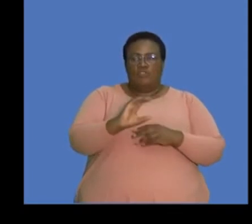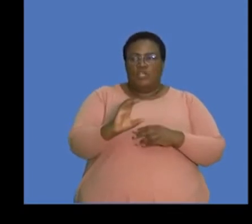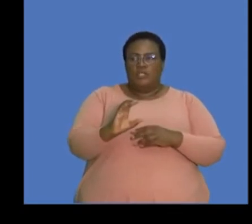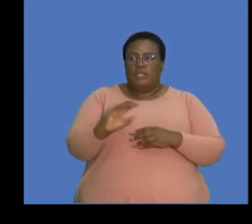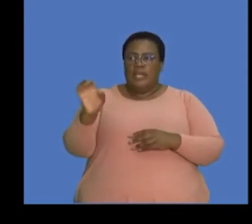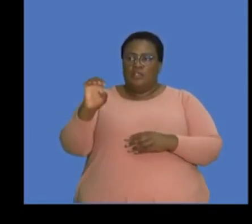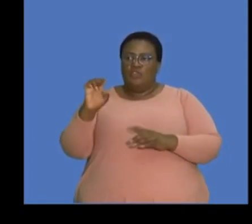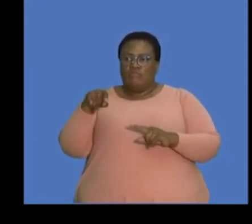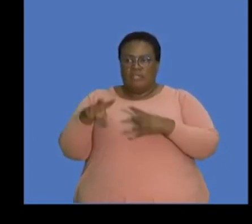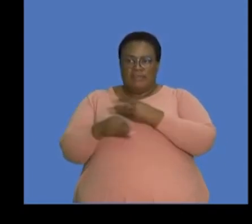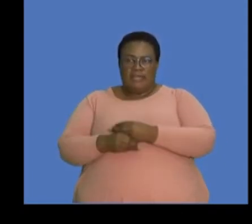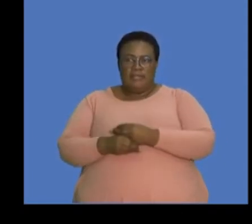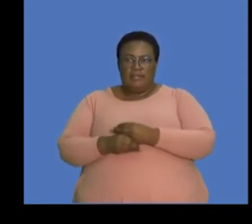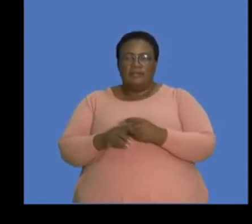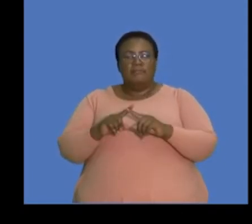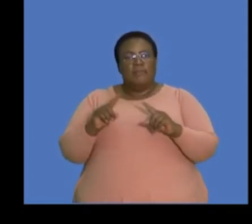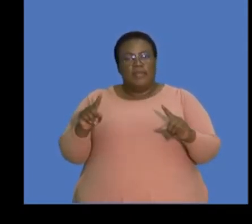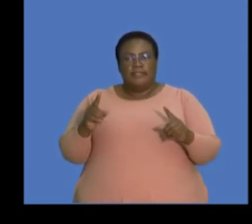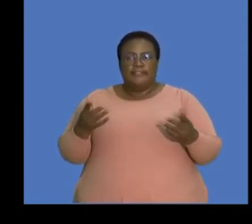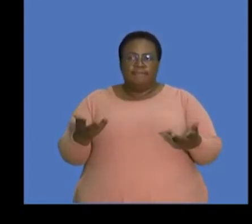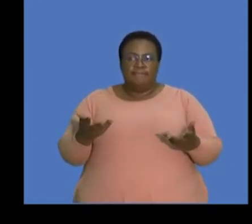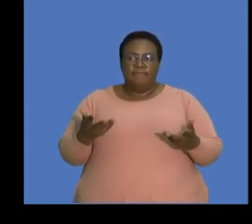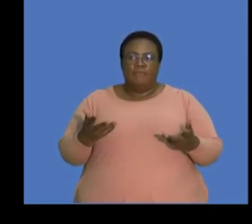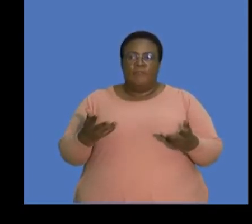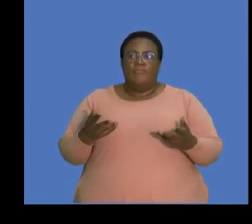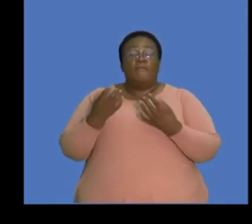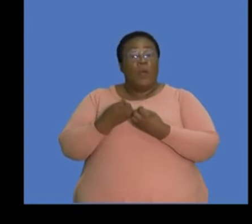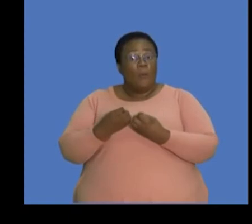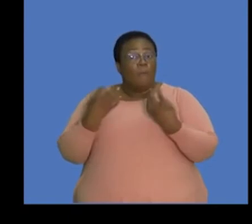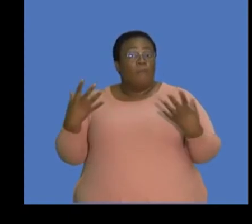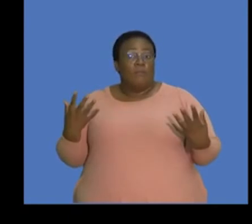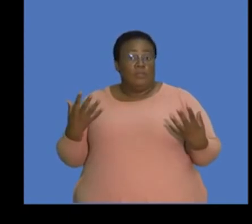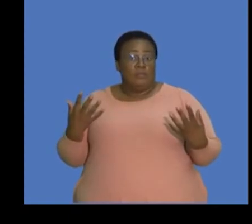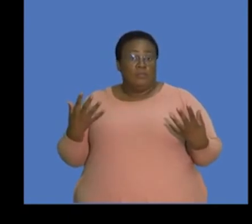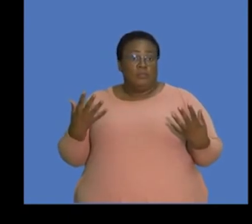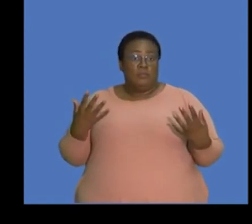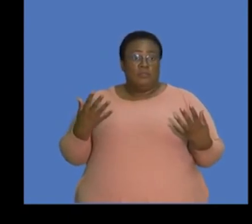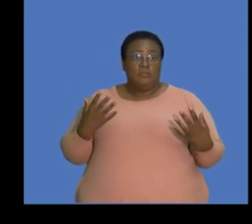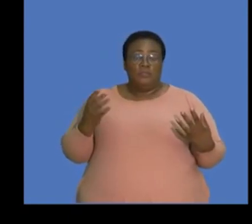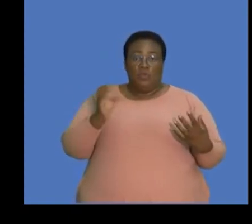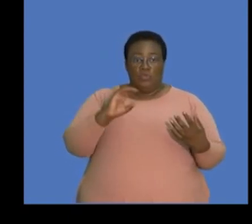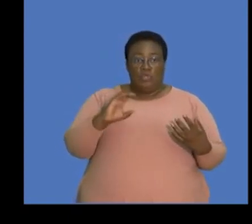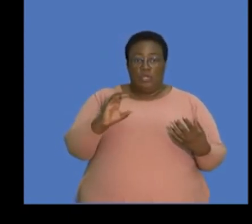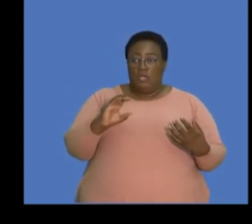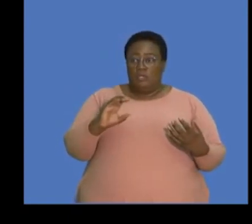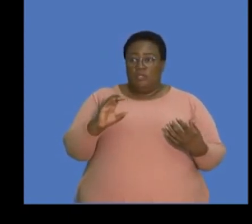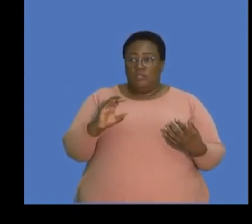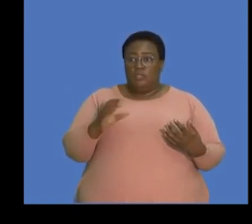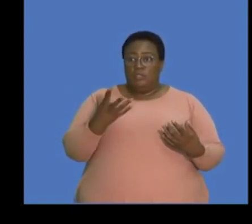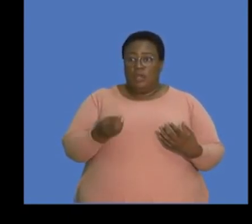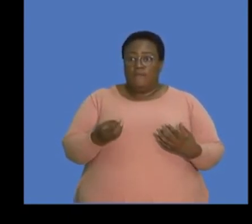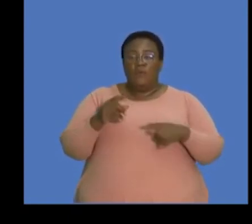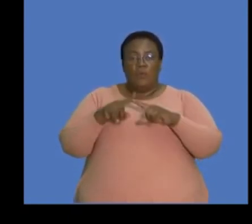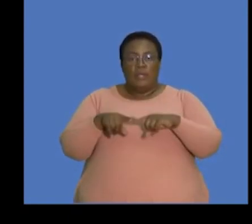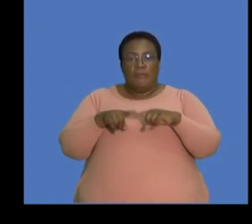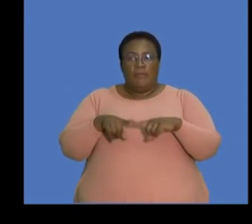charge, electrons have to be added. But the magnitude of the charge that will arise